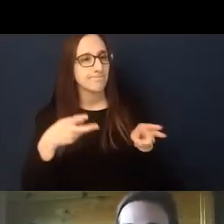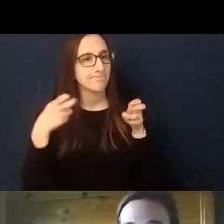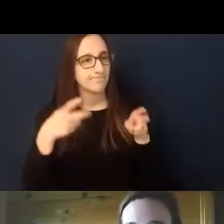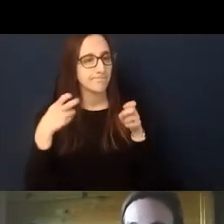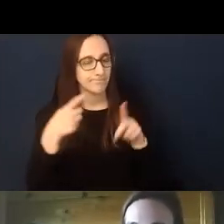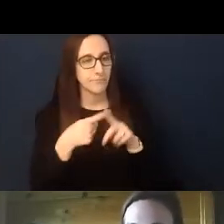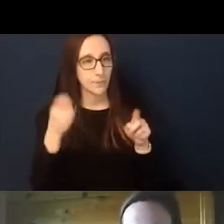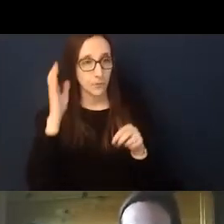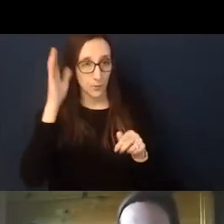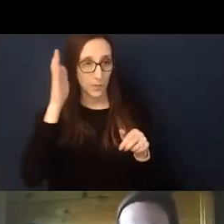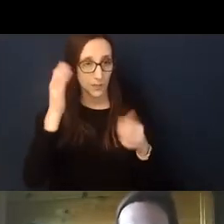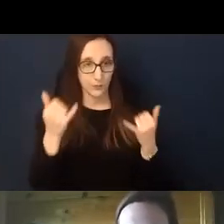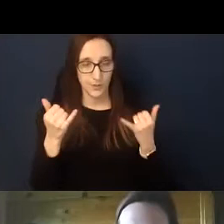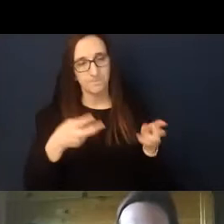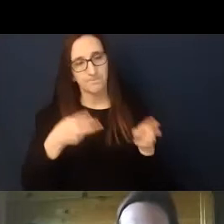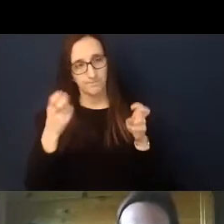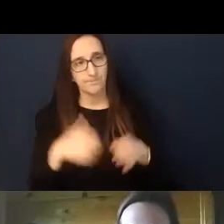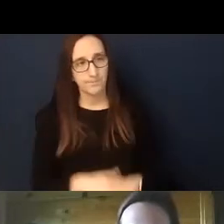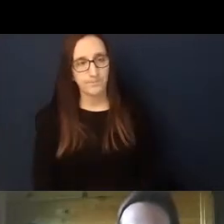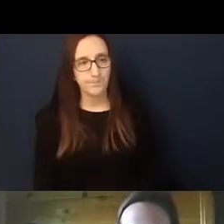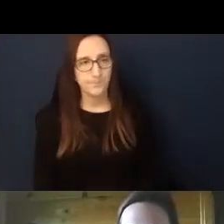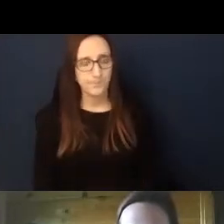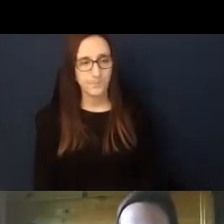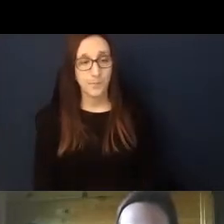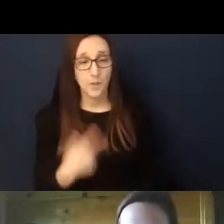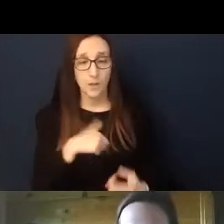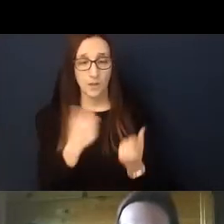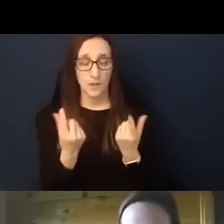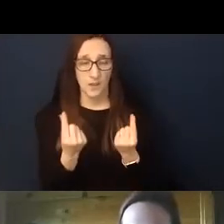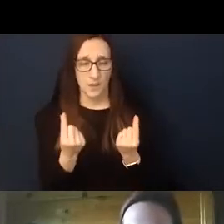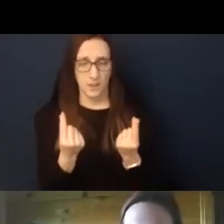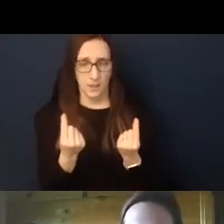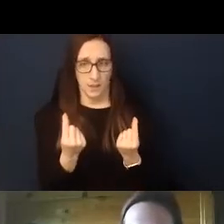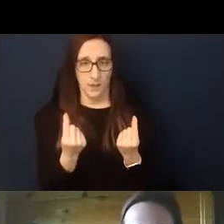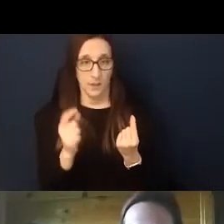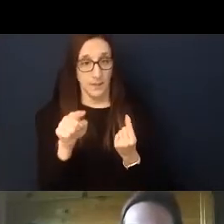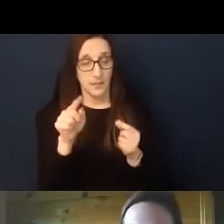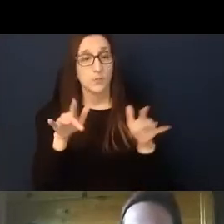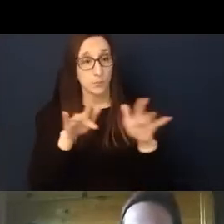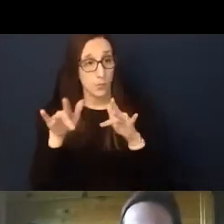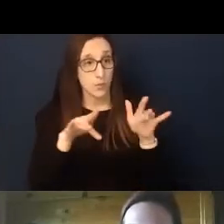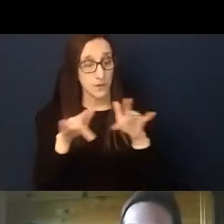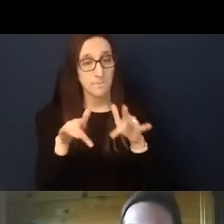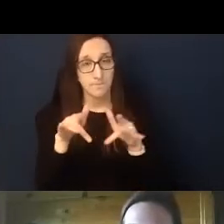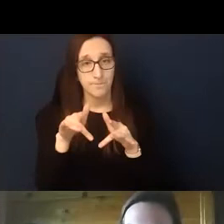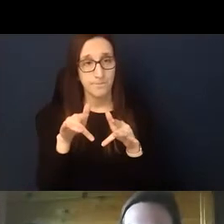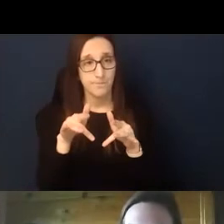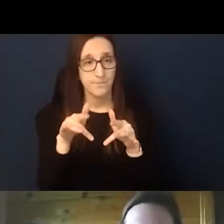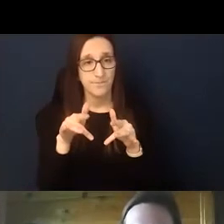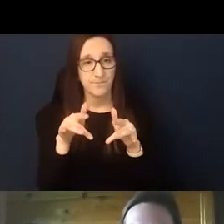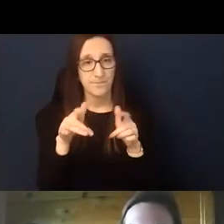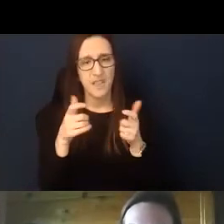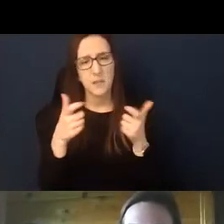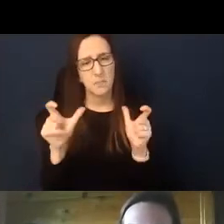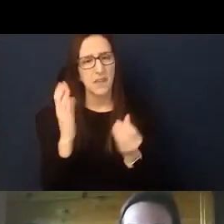today's presentation. So what we're going to do, guys, is this is recorded, and it's a pretty large file, so